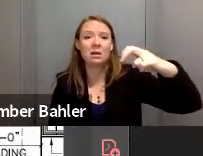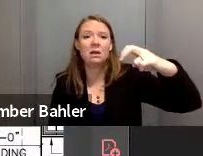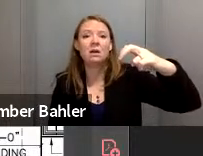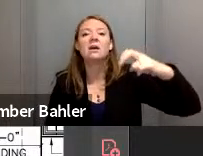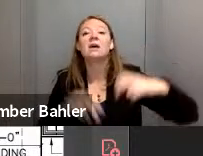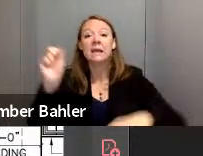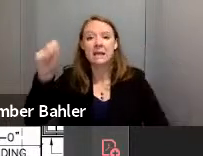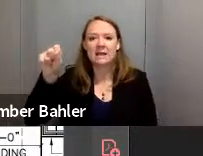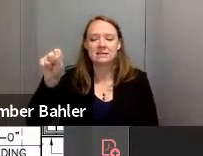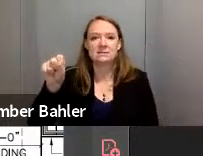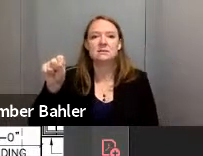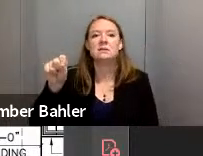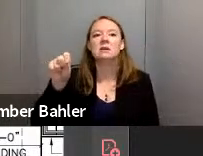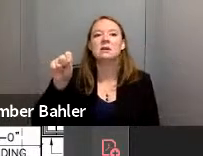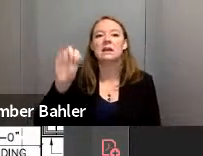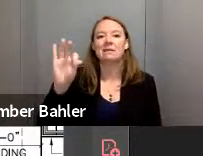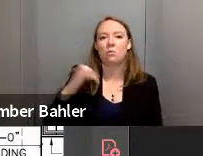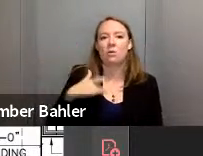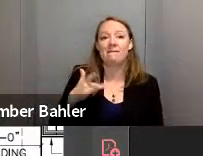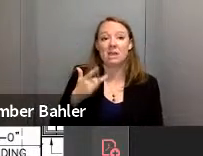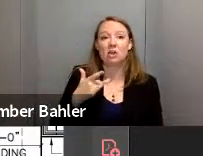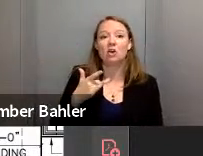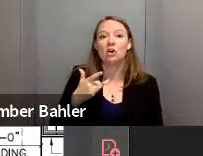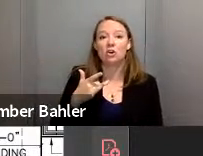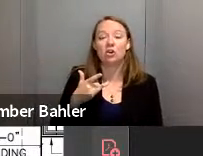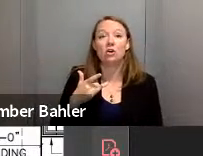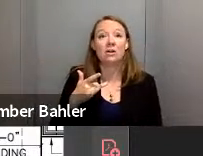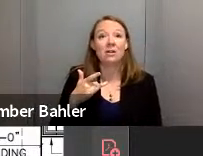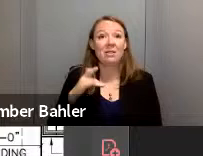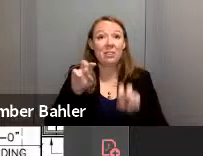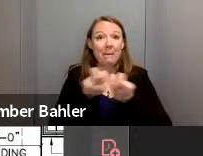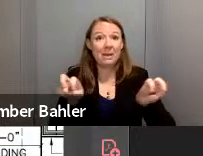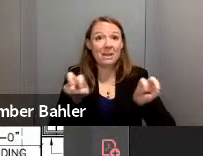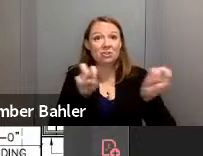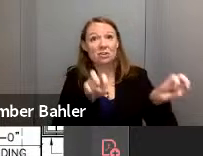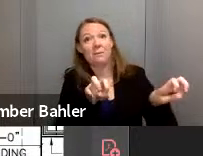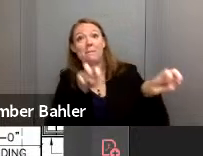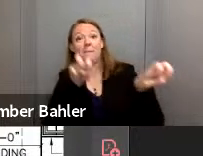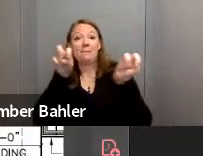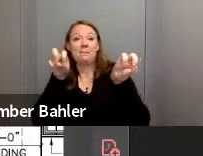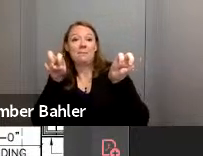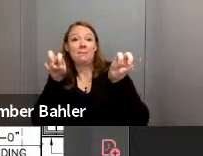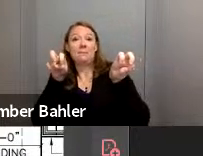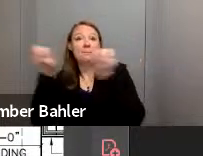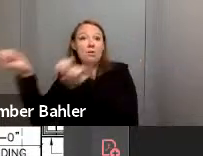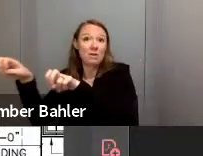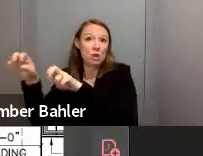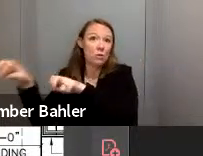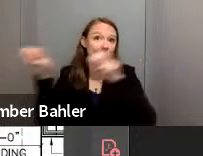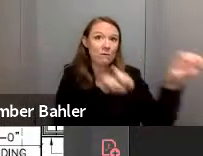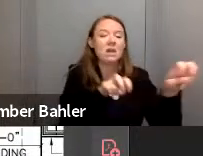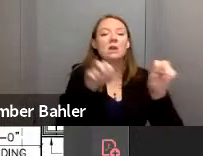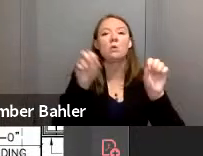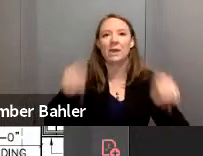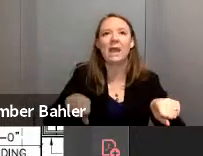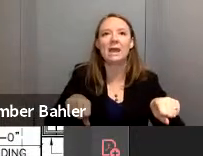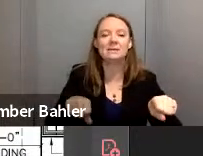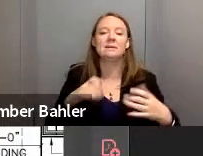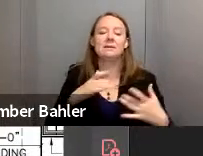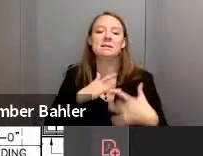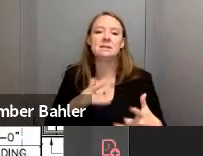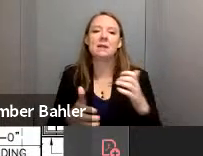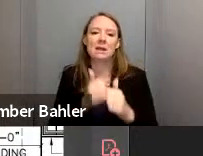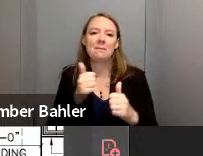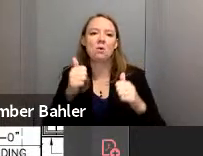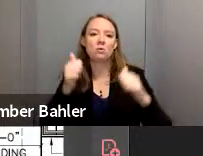where if we thought that moving the bench and justifying it to the end by the stairs, we could certainly do that. In fact, typically in most of our shelters, they